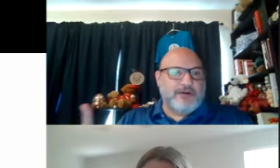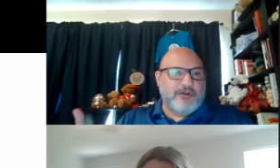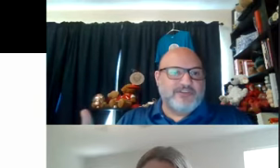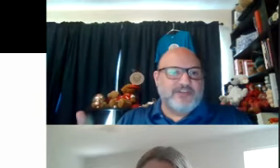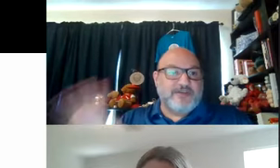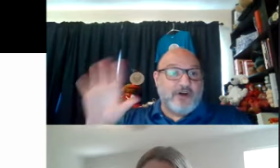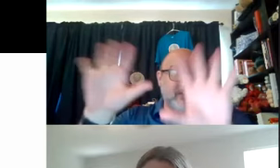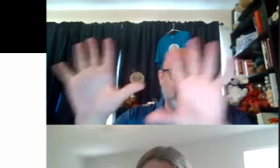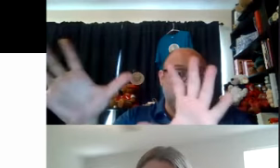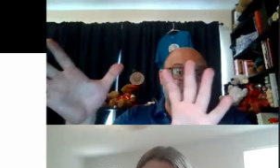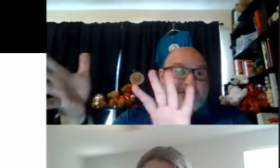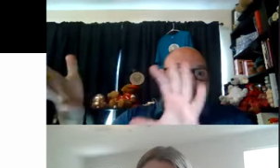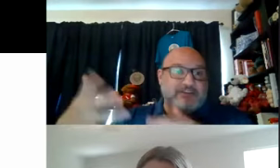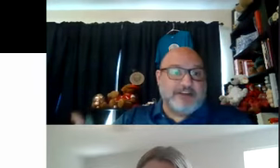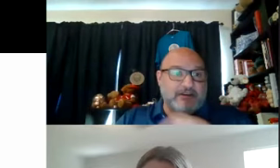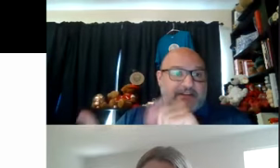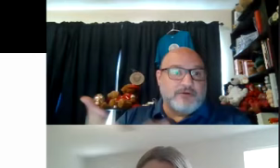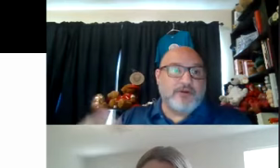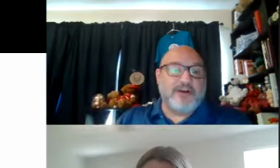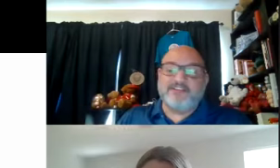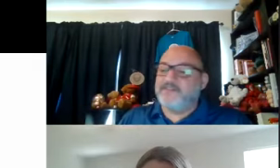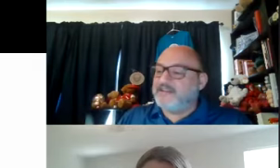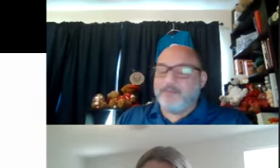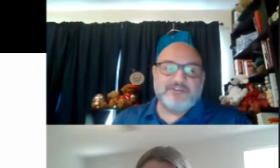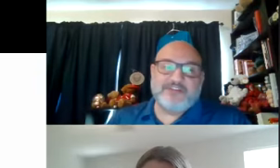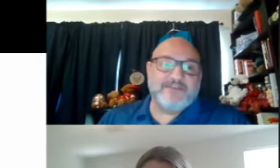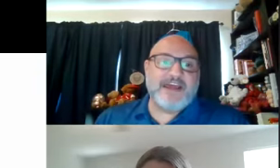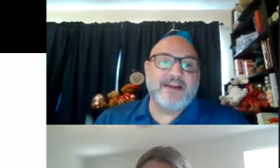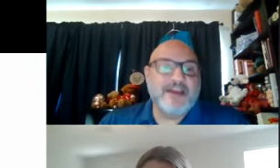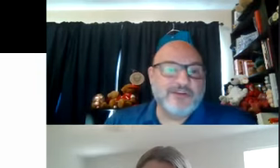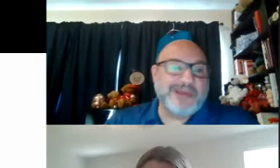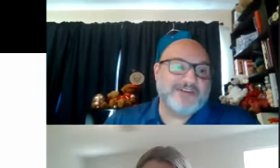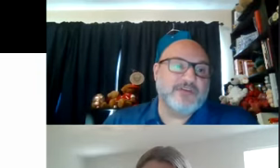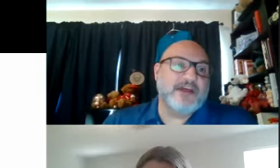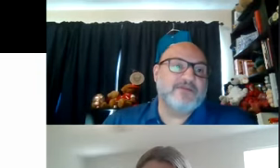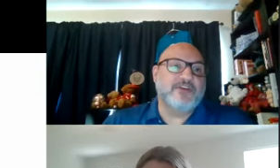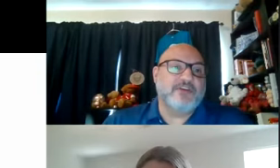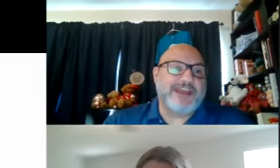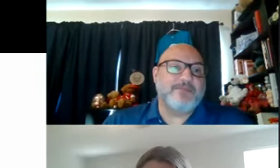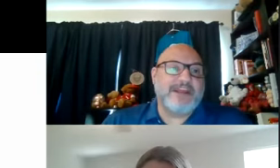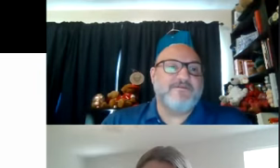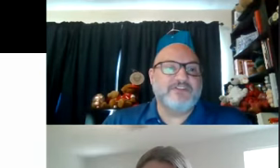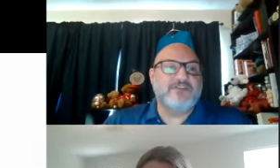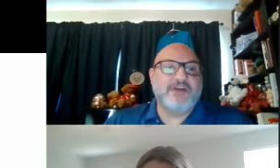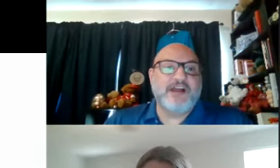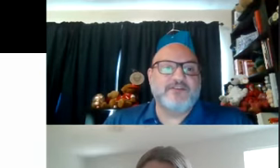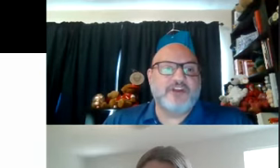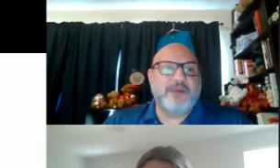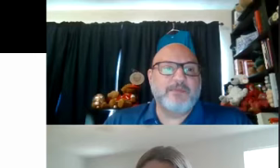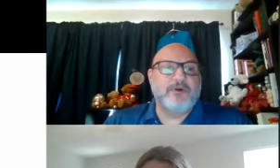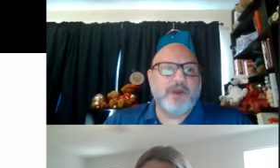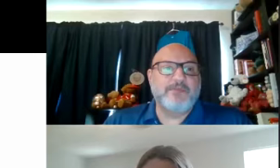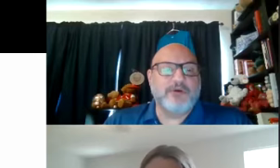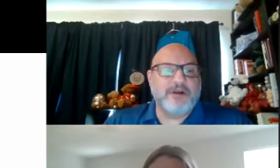to write her notes and stuff on. And she showed it to me that it was clear and then wrote on it and stuff like that. But even that, you can't do that. So there can't be any physical kind of